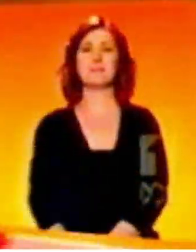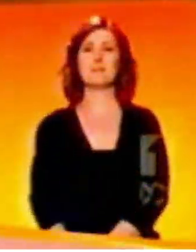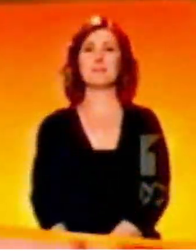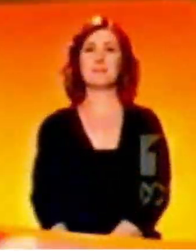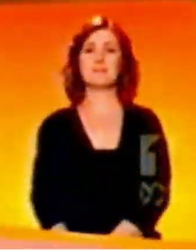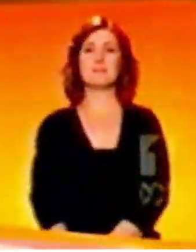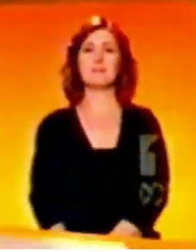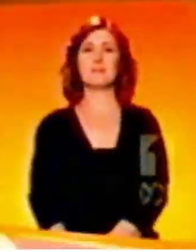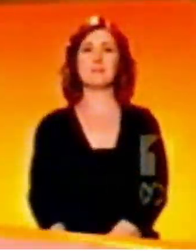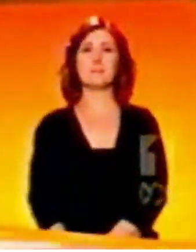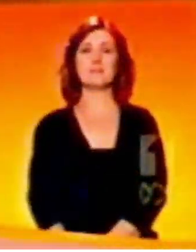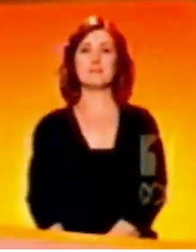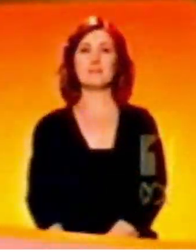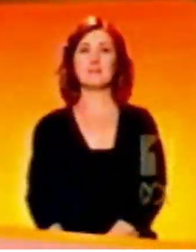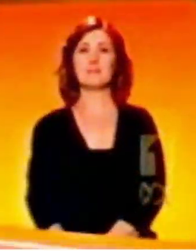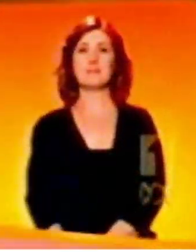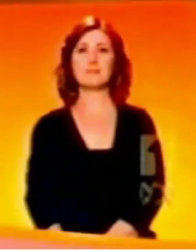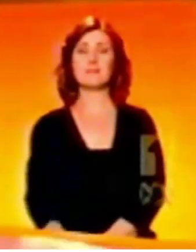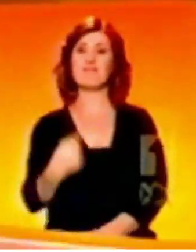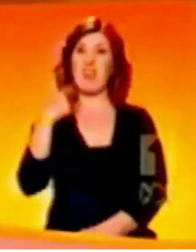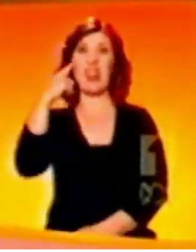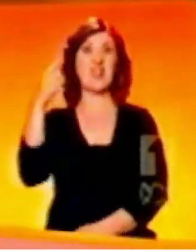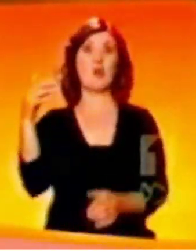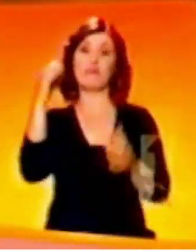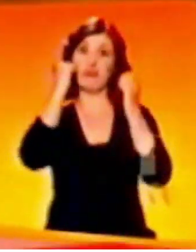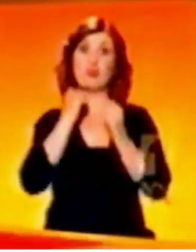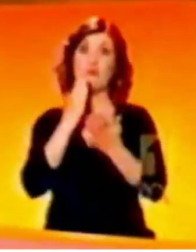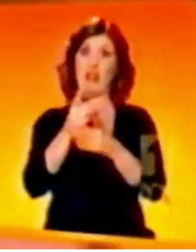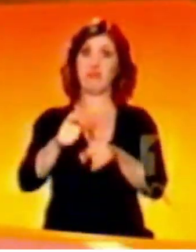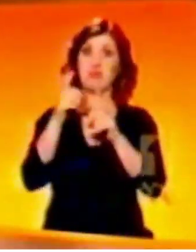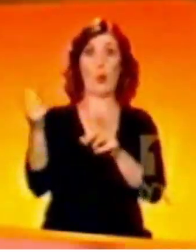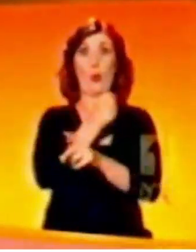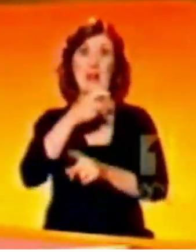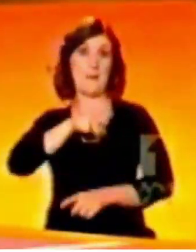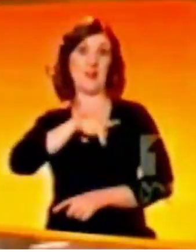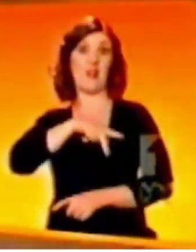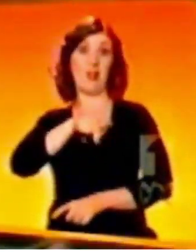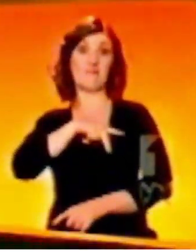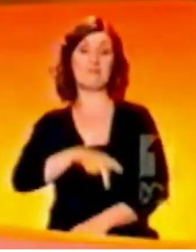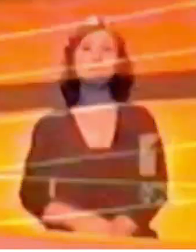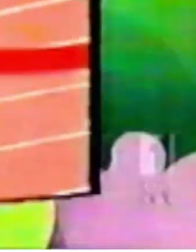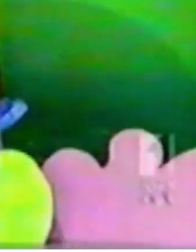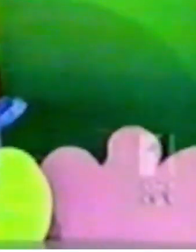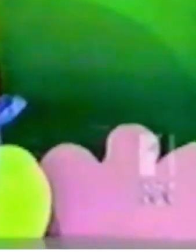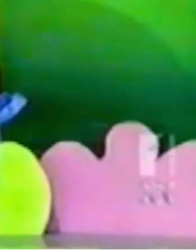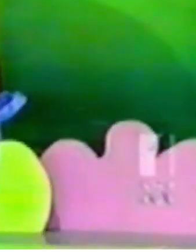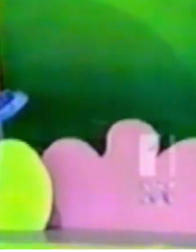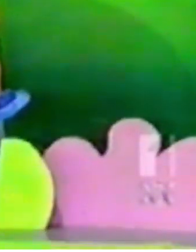Fernley pushing for gold! He will get the gold! I think this proves how tough it is to actually get a Paralympic gold medal.